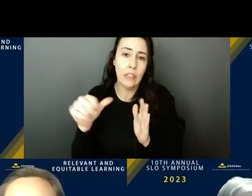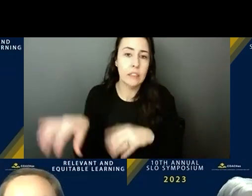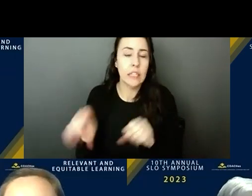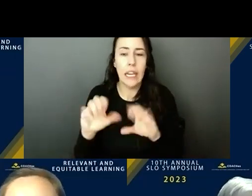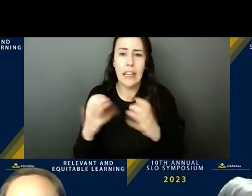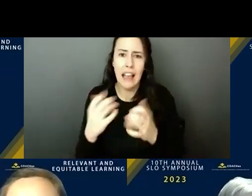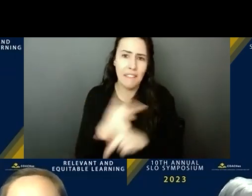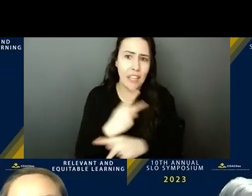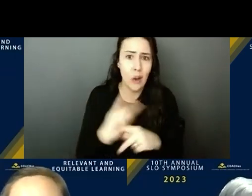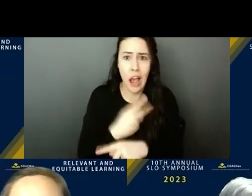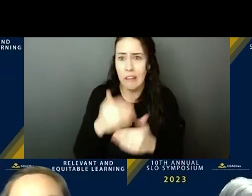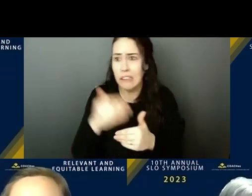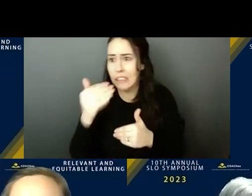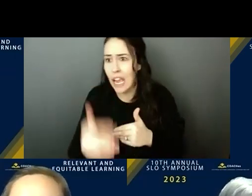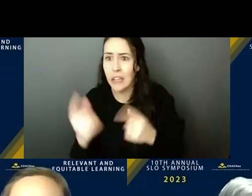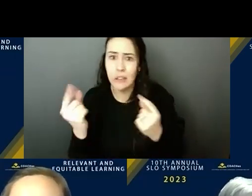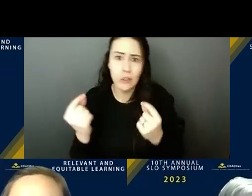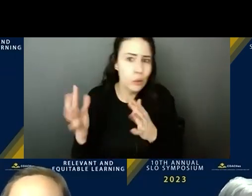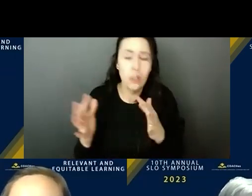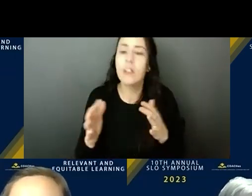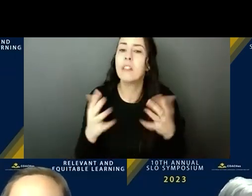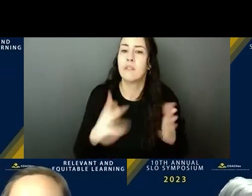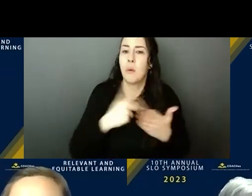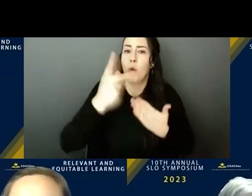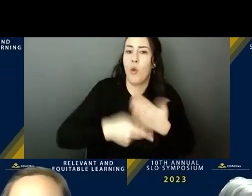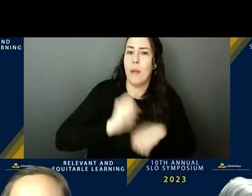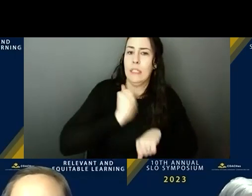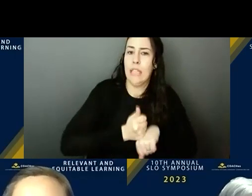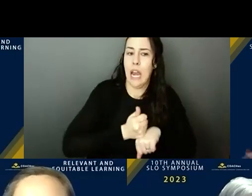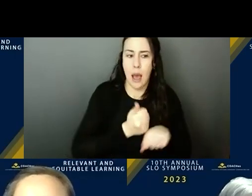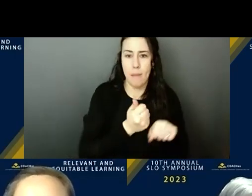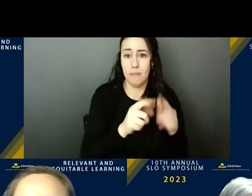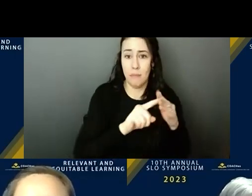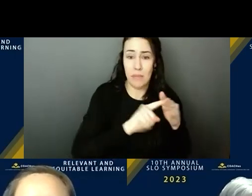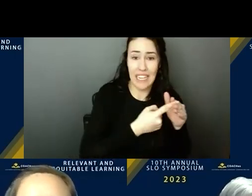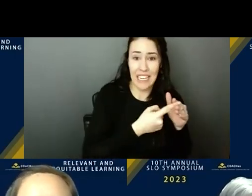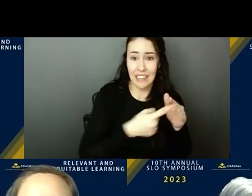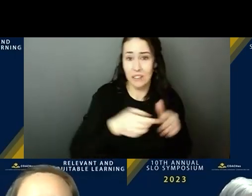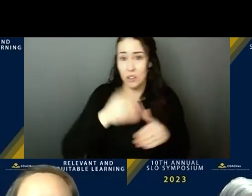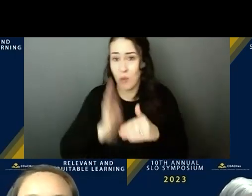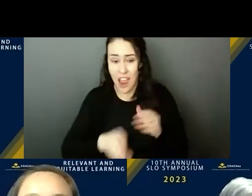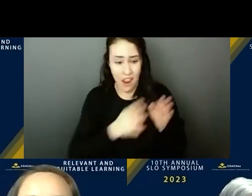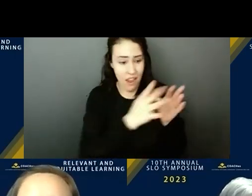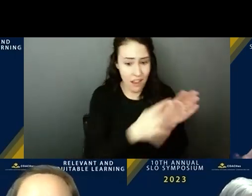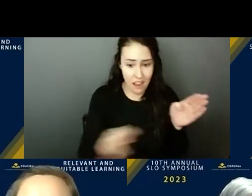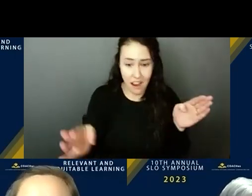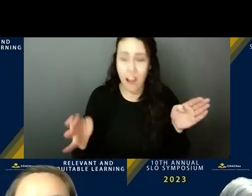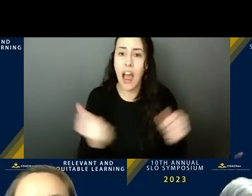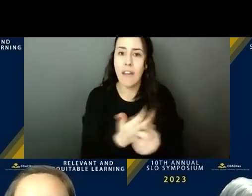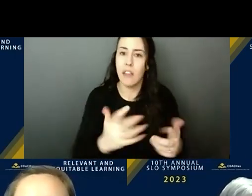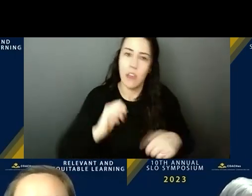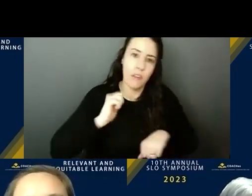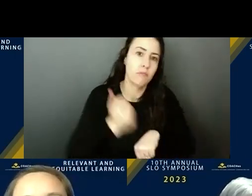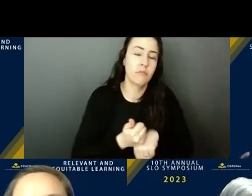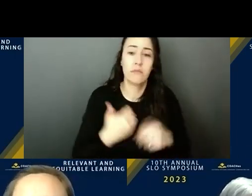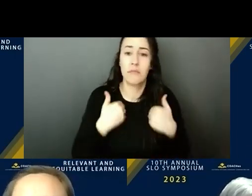Their program is laid out for them from beginning to end, right? They have competency sets, right? We're really taking courses